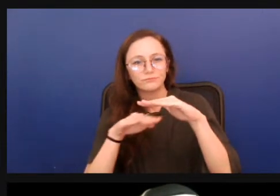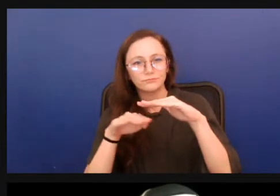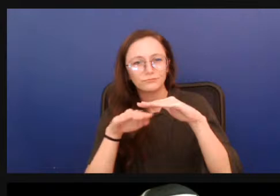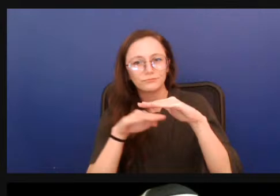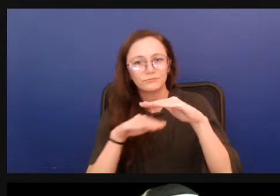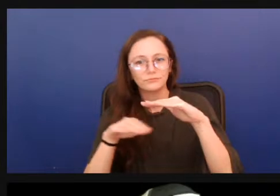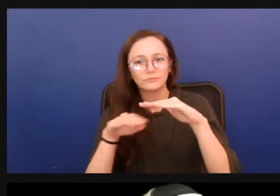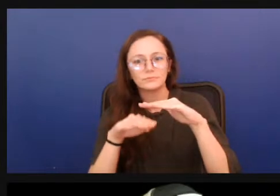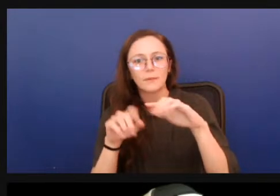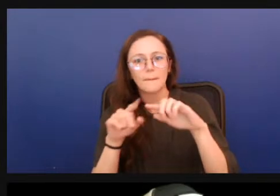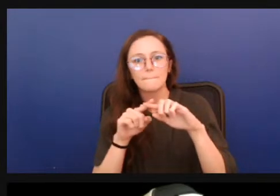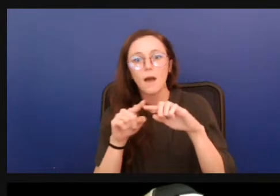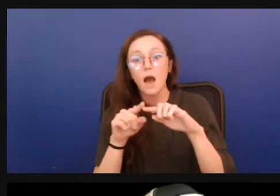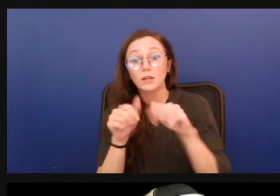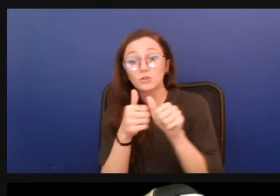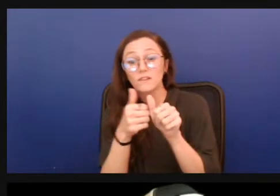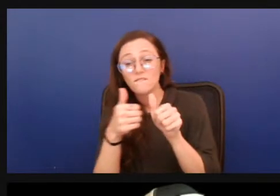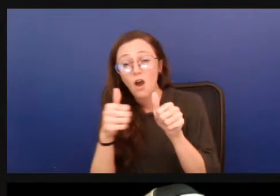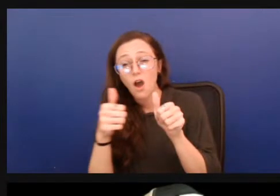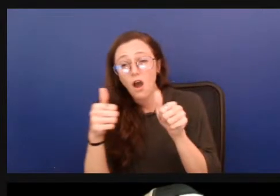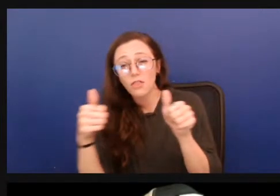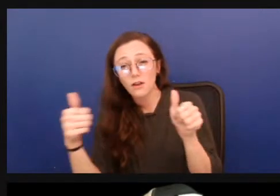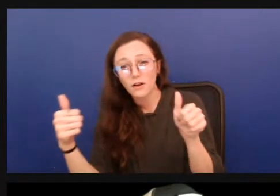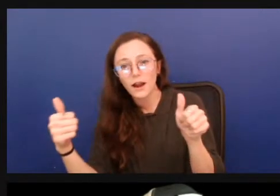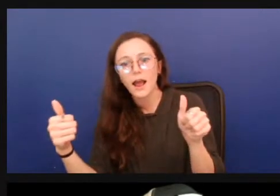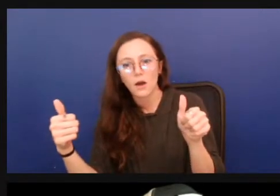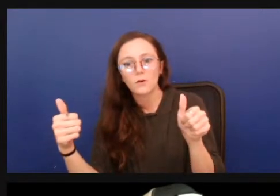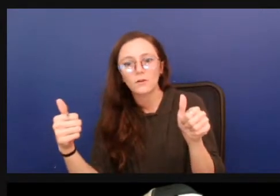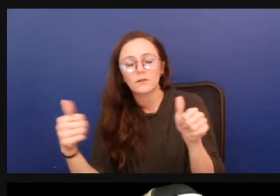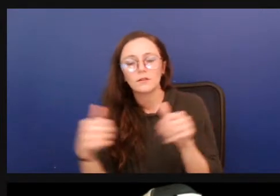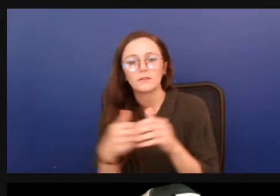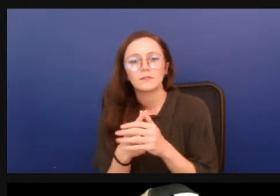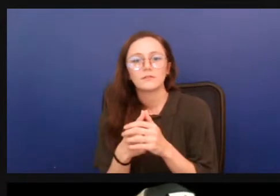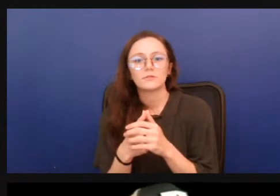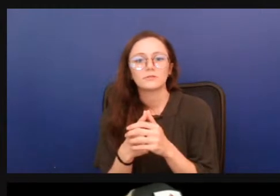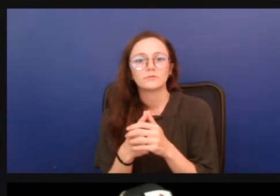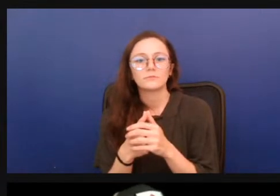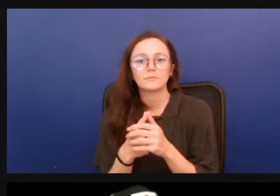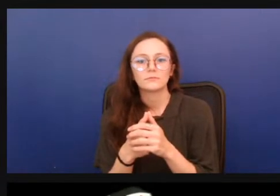right? Those are the components of our system here.